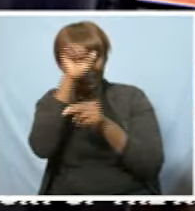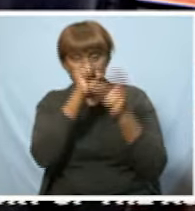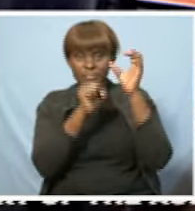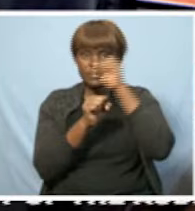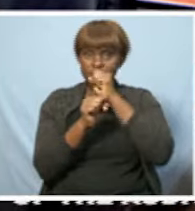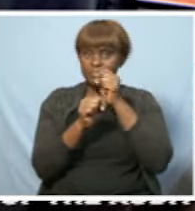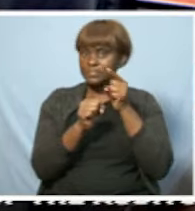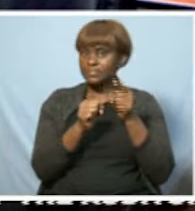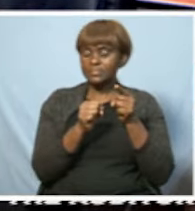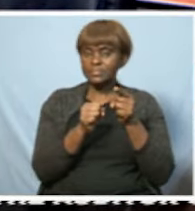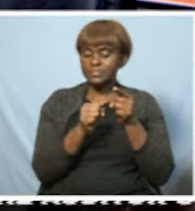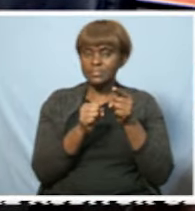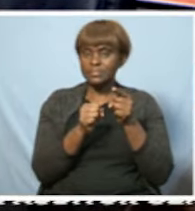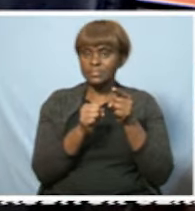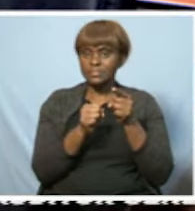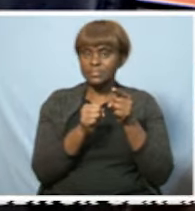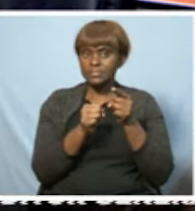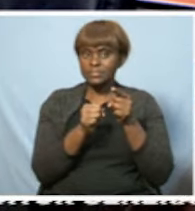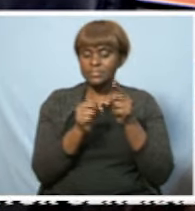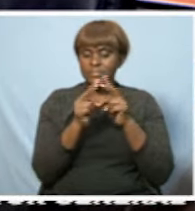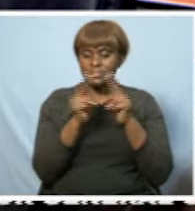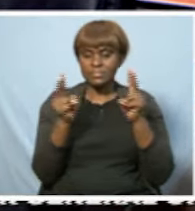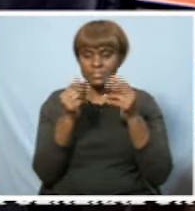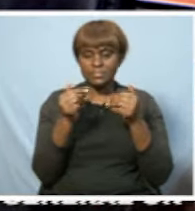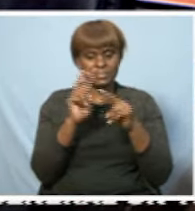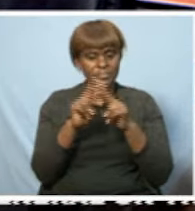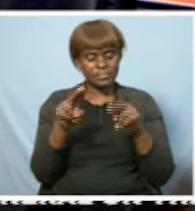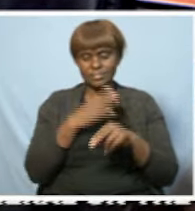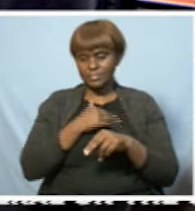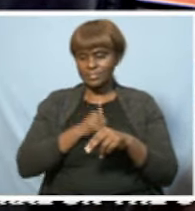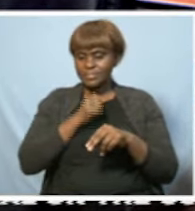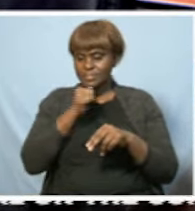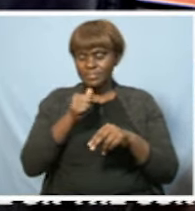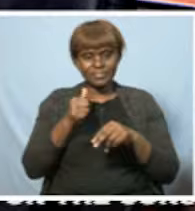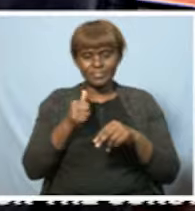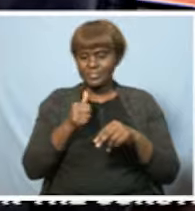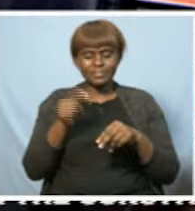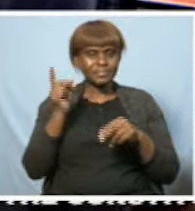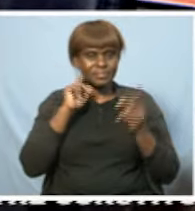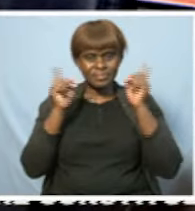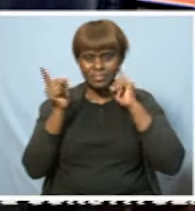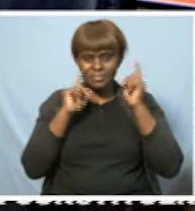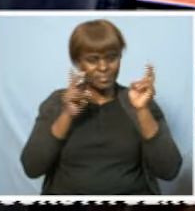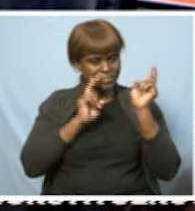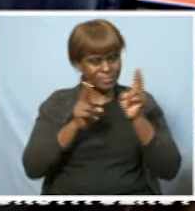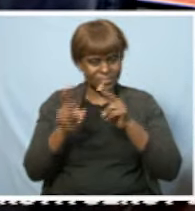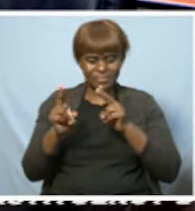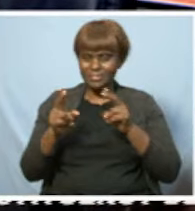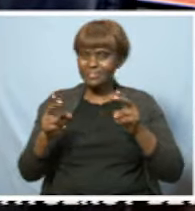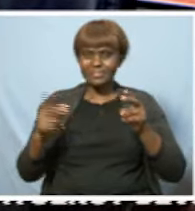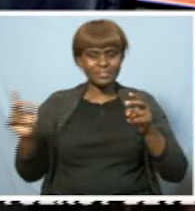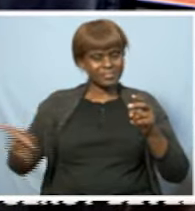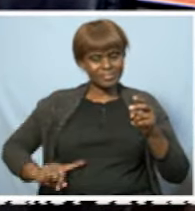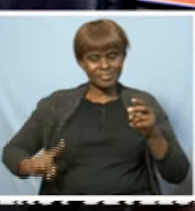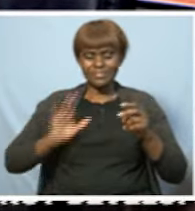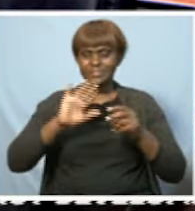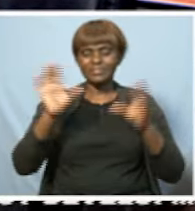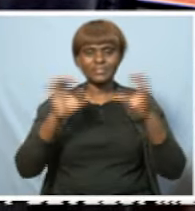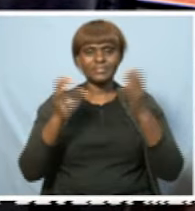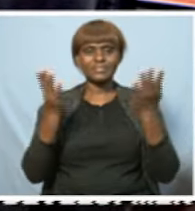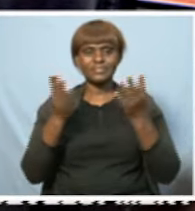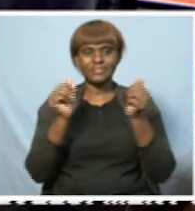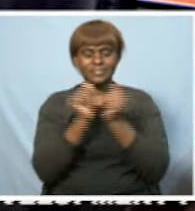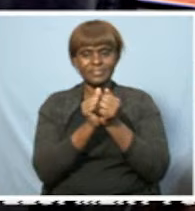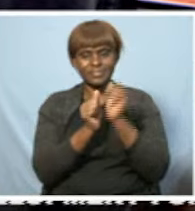assumptions. So, Chair, I think their responses are not satisfying your committee with